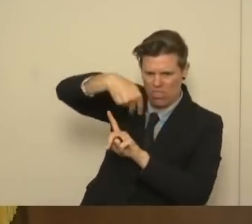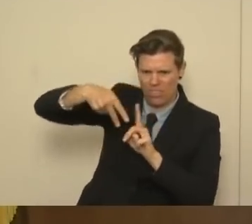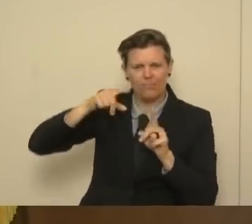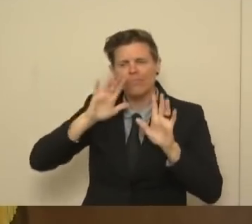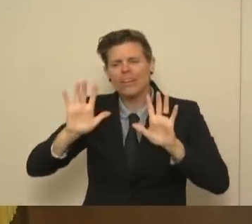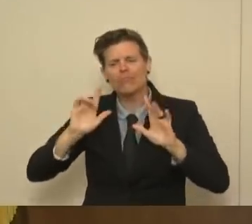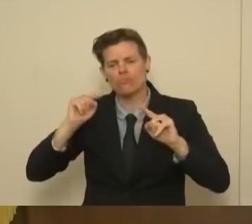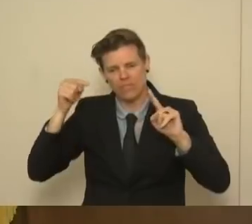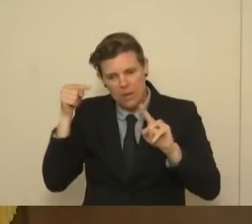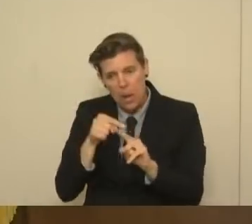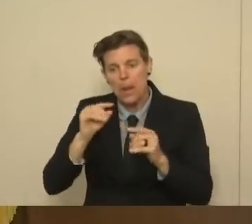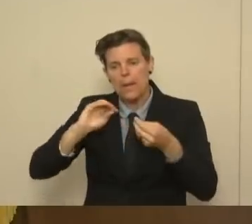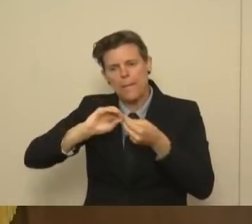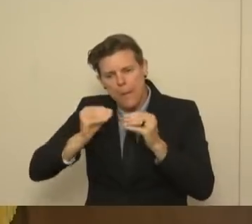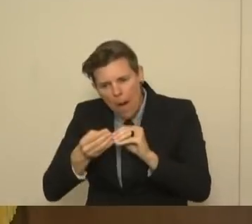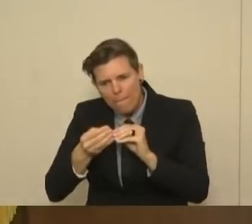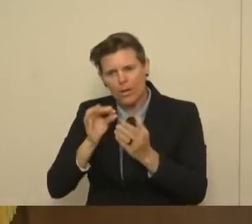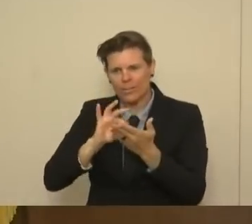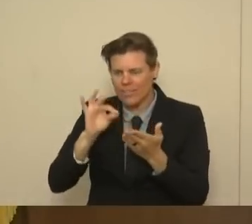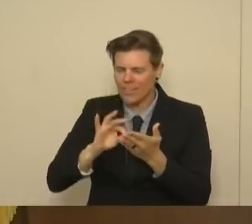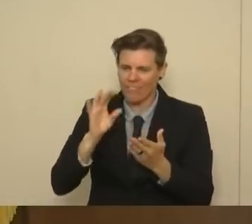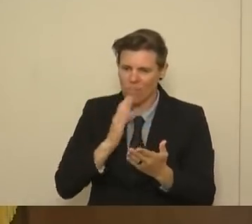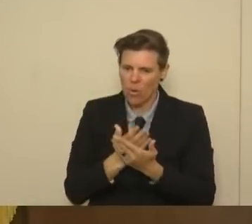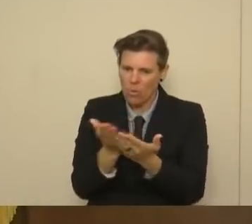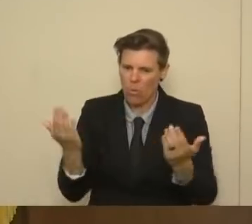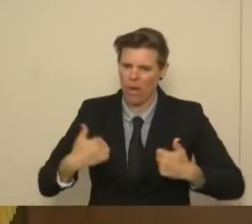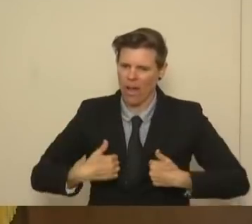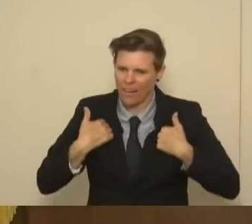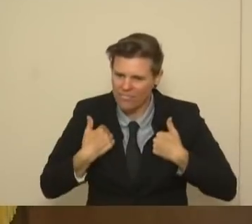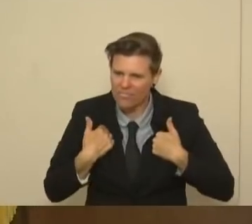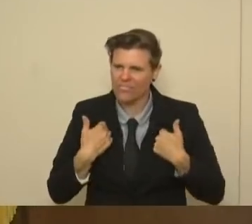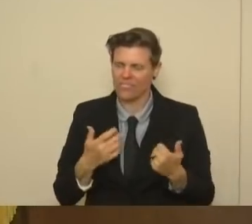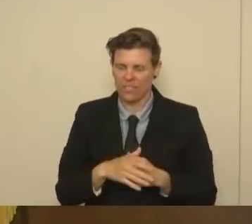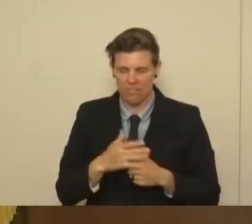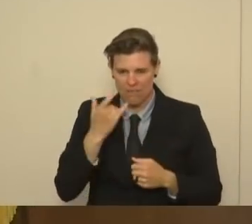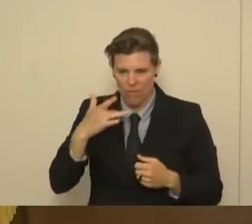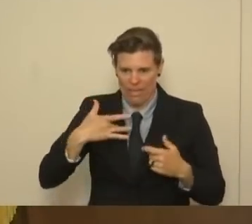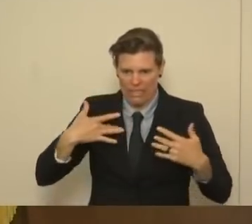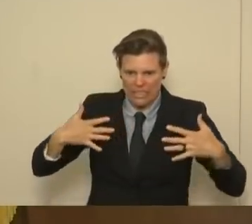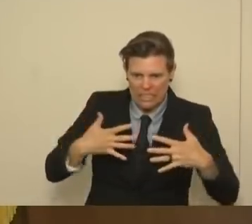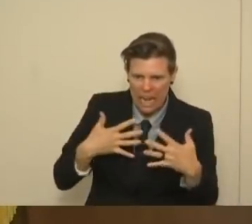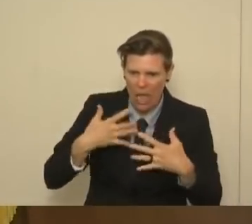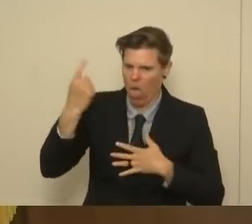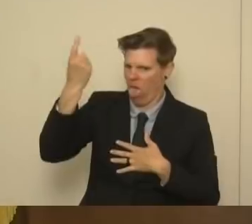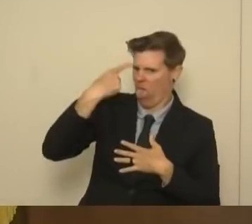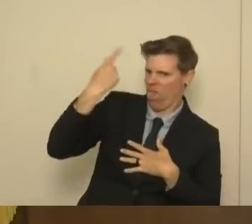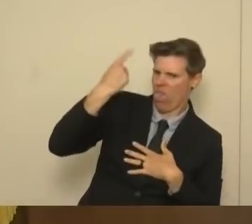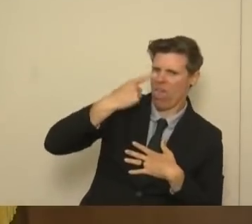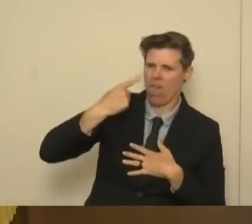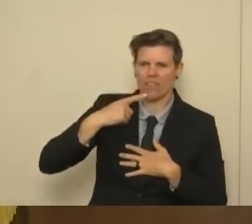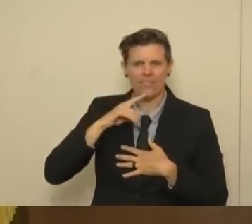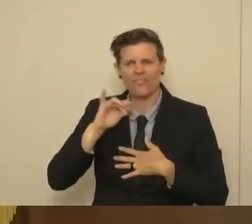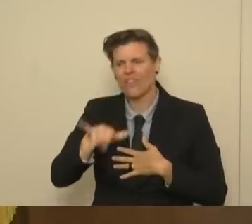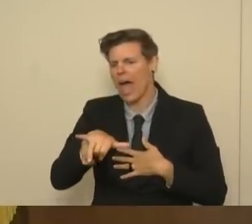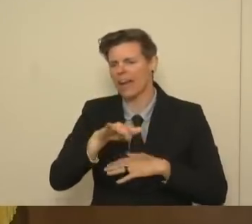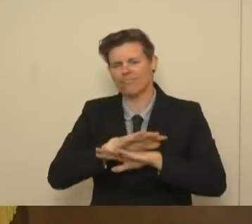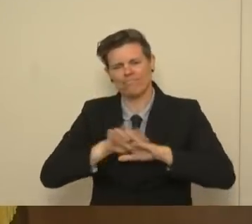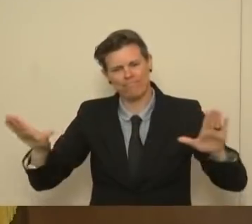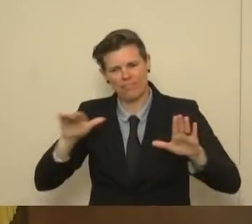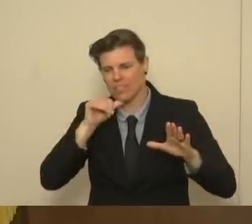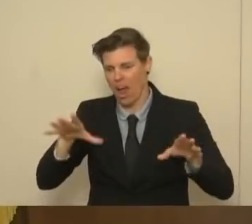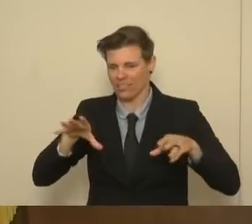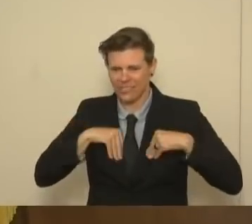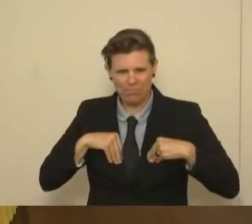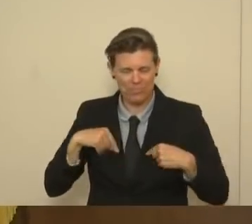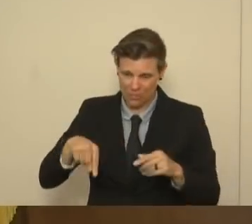And fear and intimidation are just intolerable and will not be tolerated in the state of New Mexico. Is what we're